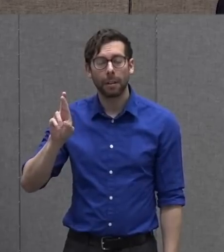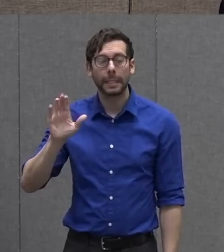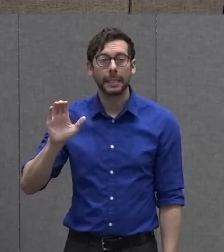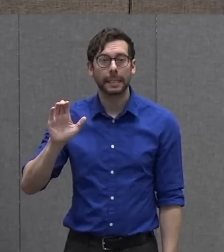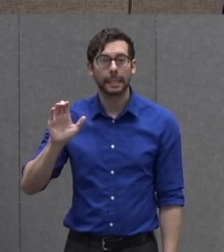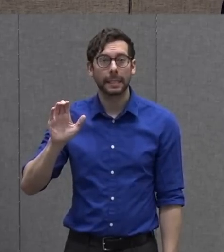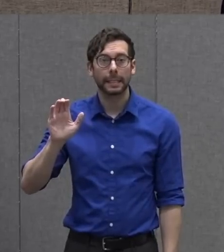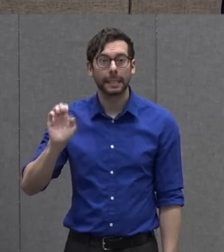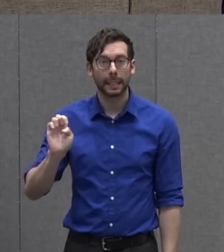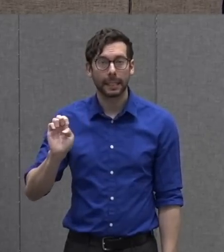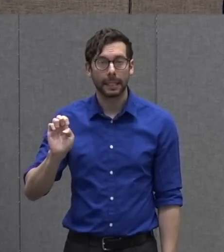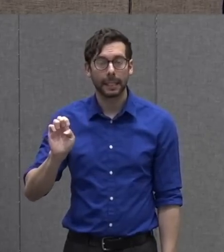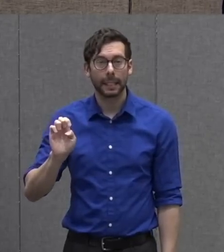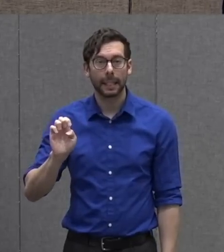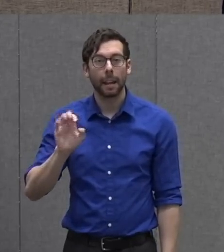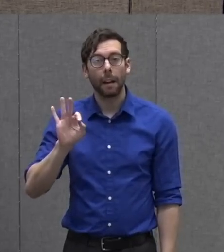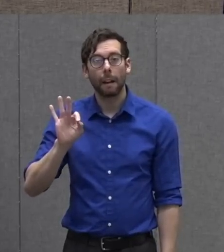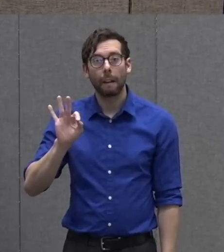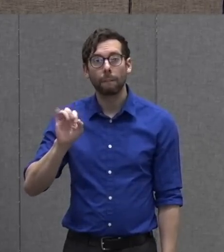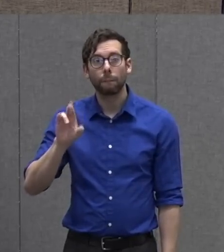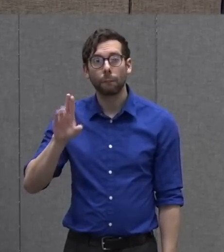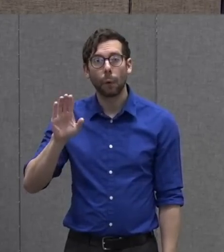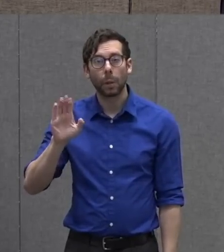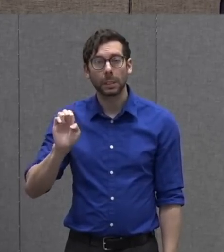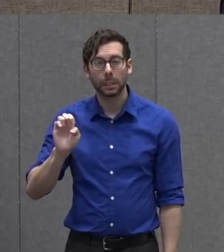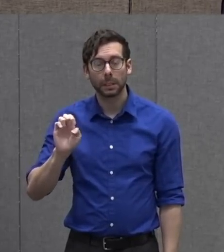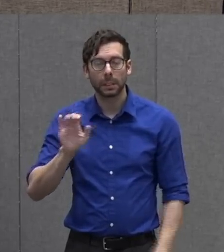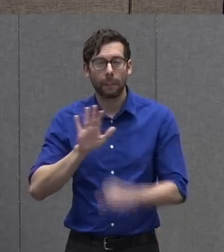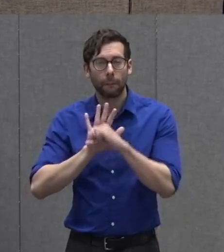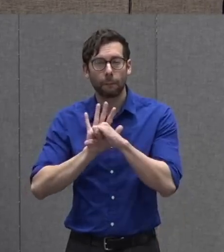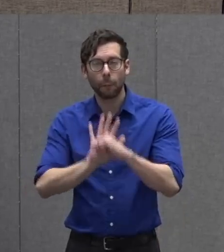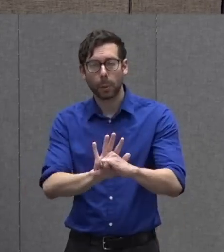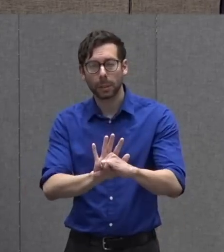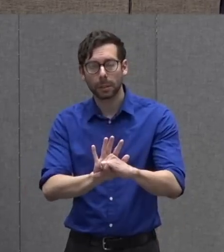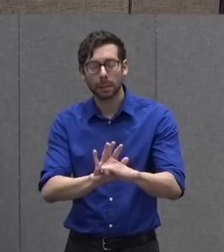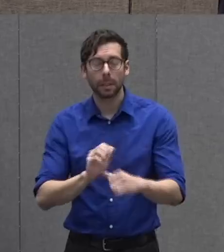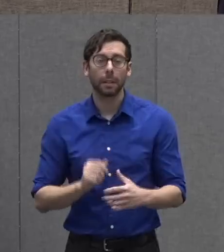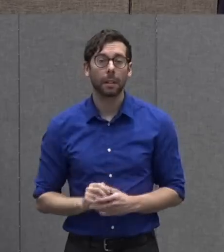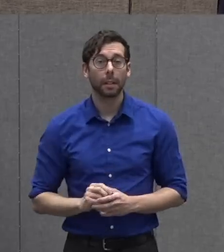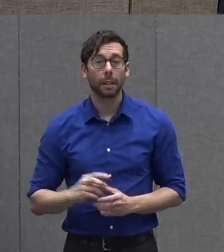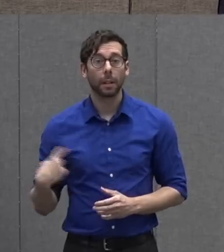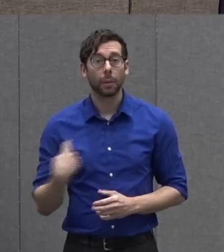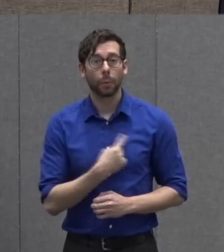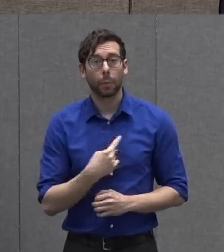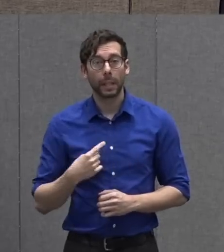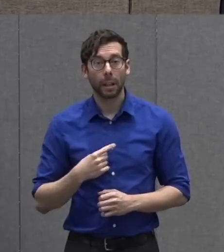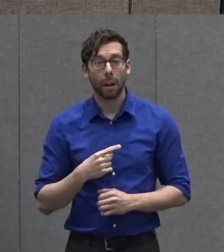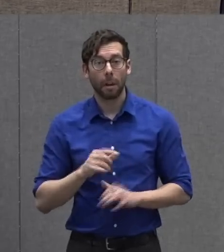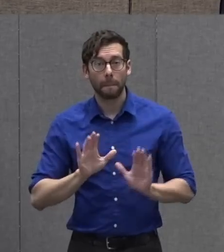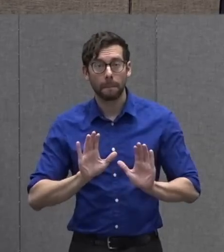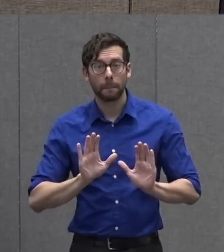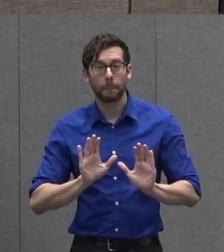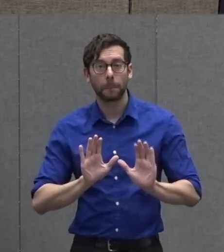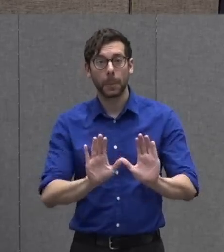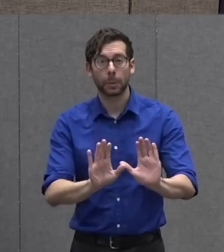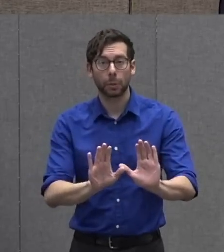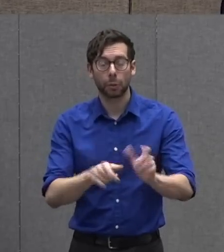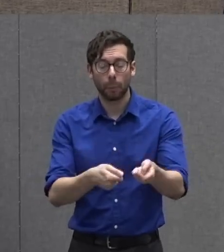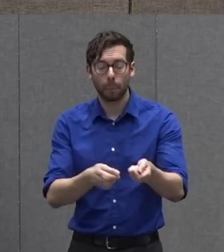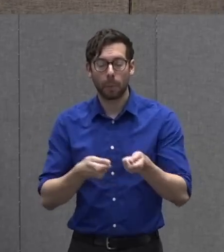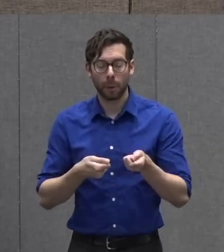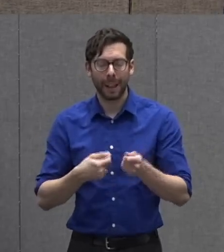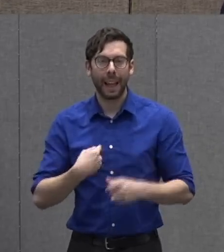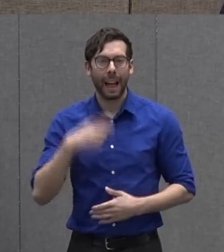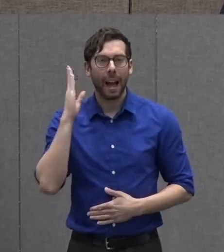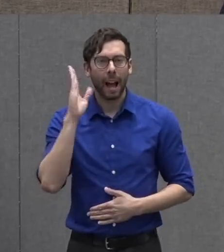F-O-R-C-E, force. So when we're pushing or pulling on something, we can say, let me use some force